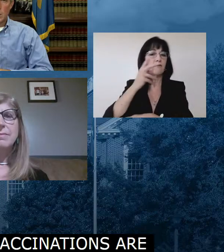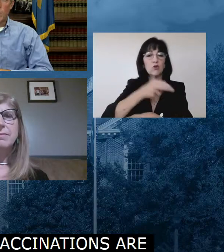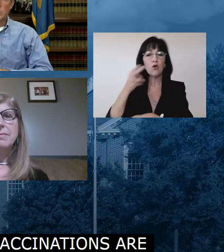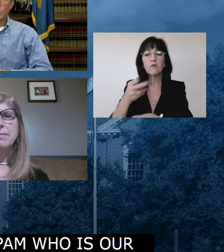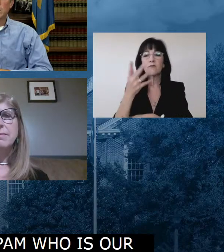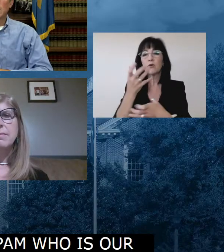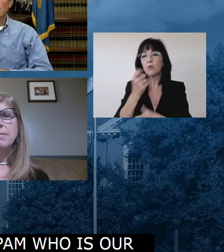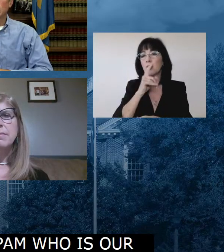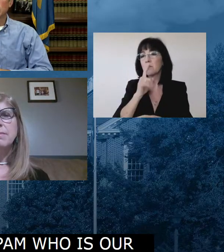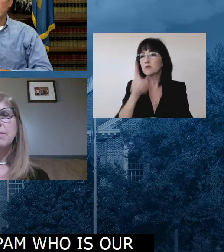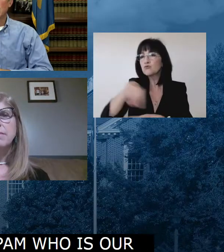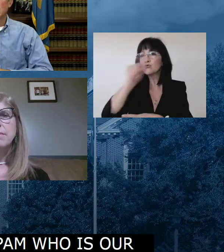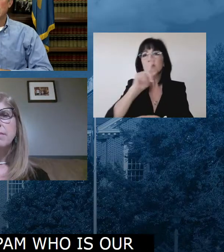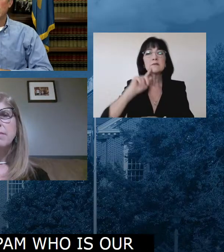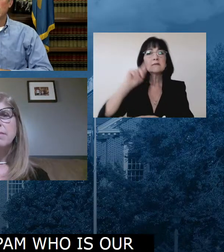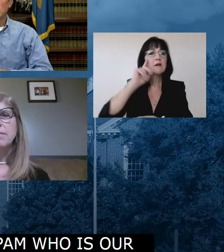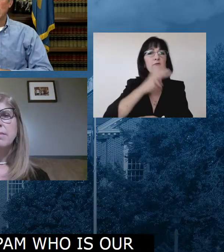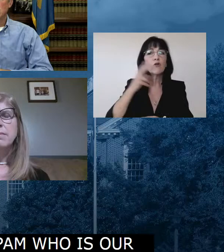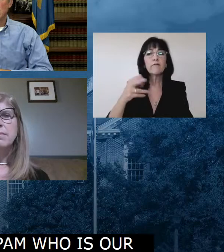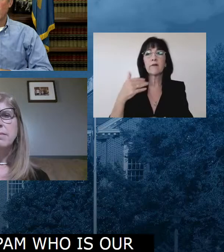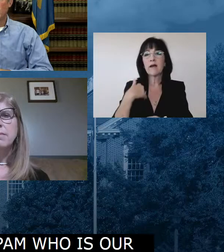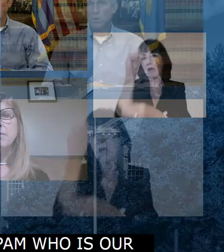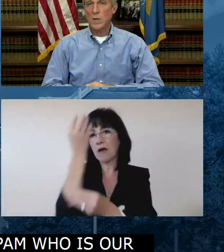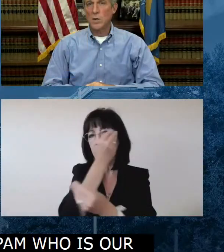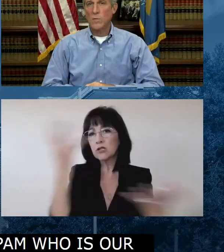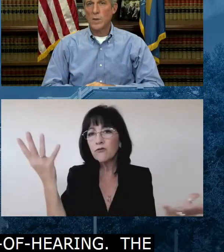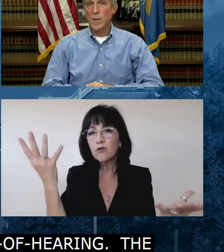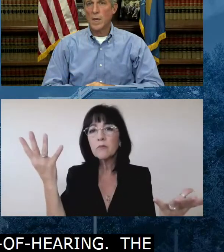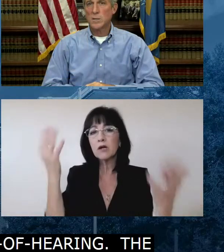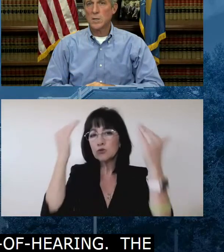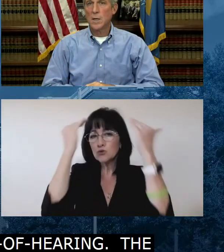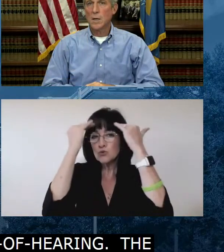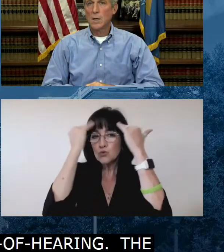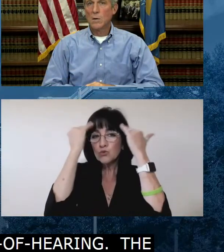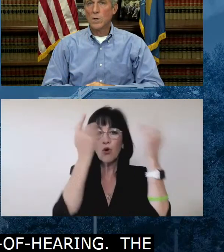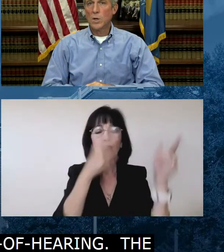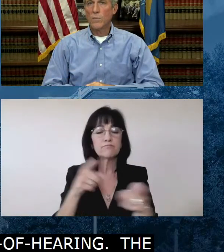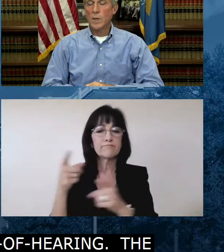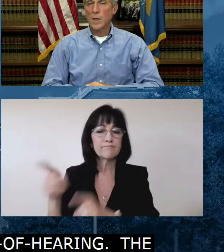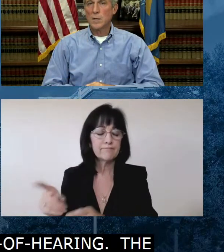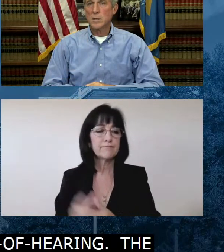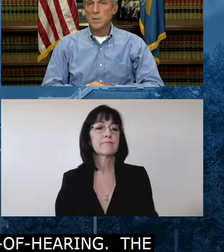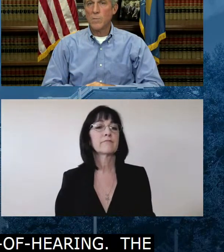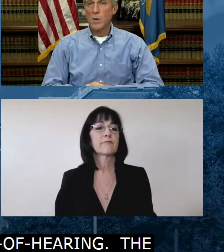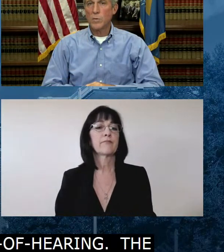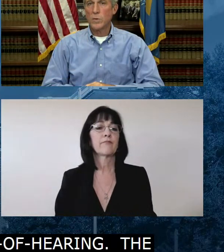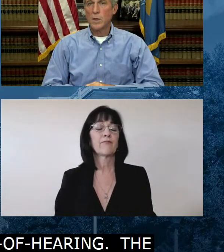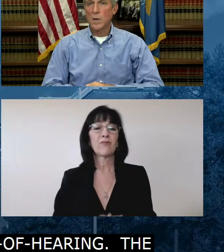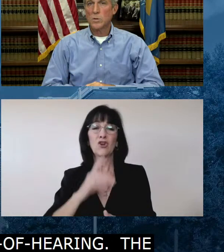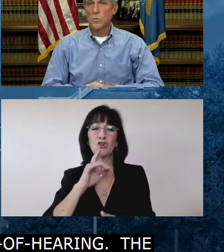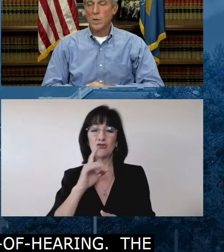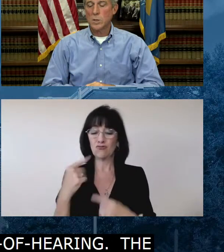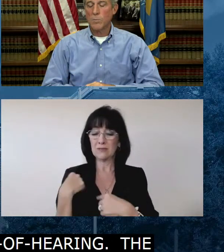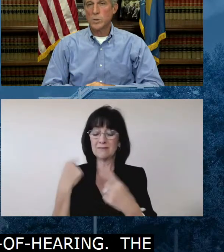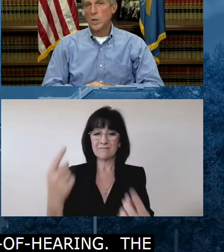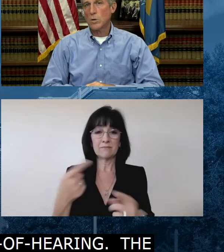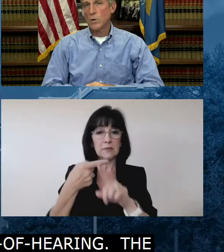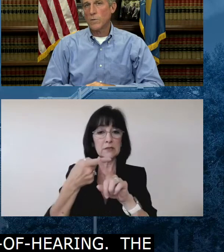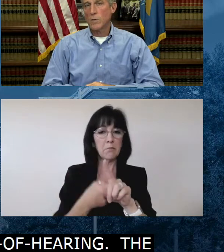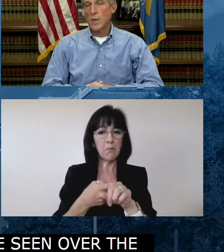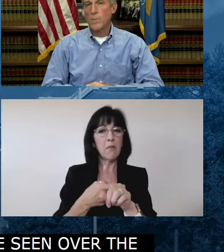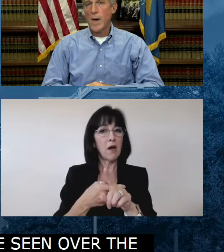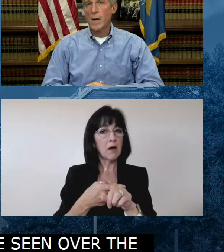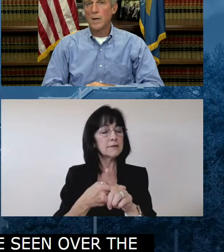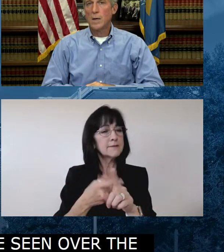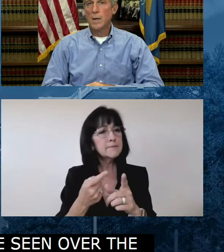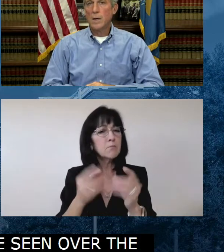I think the best way to illustrate the change that we've seen over the last month, 2 weeks in particular, if you